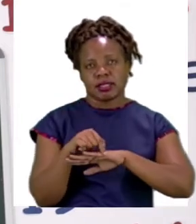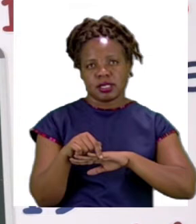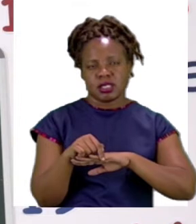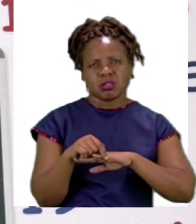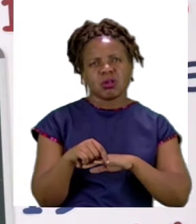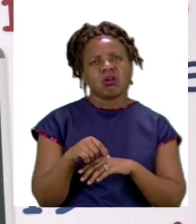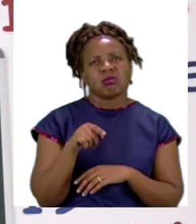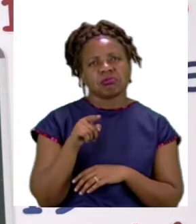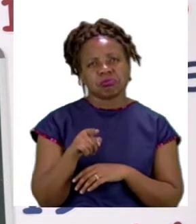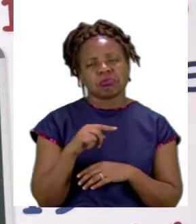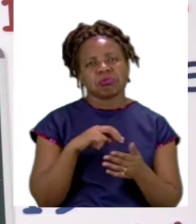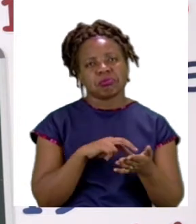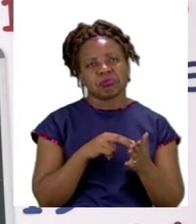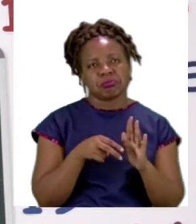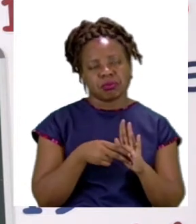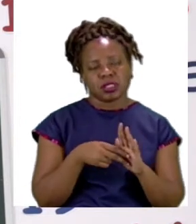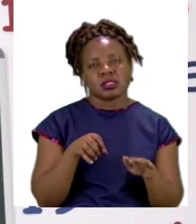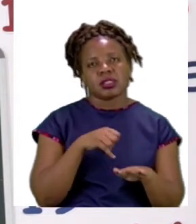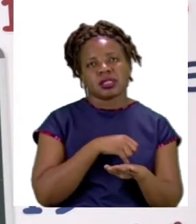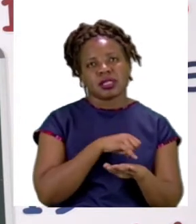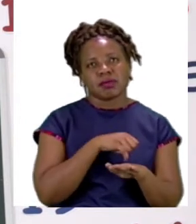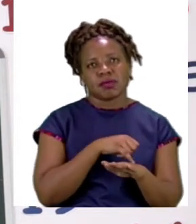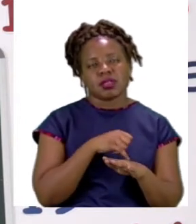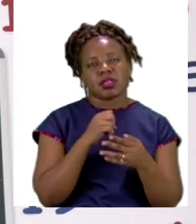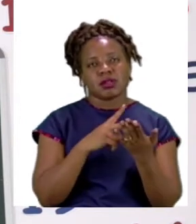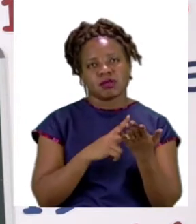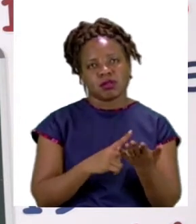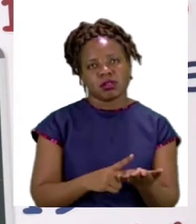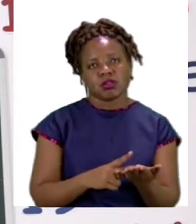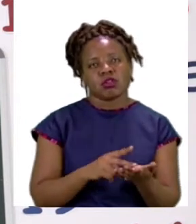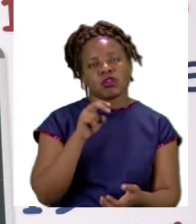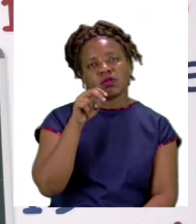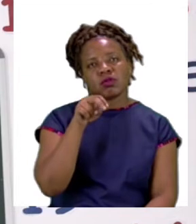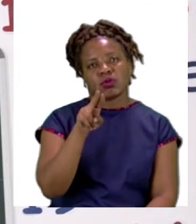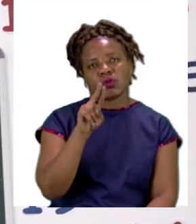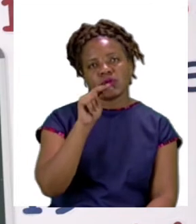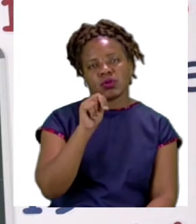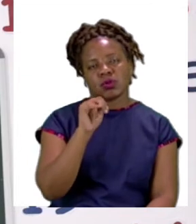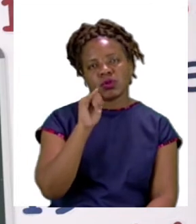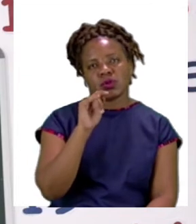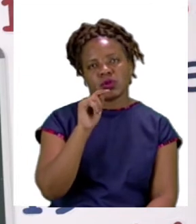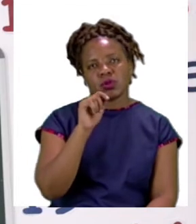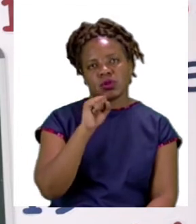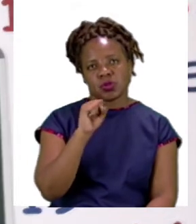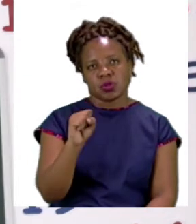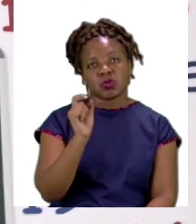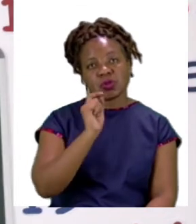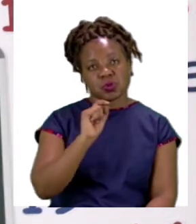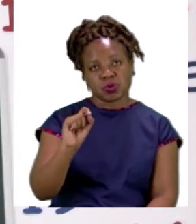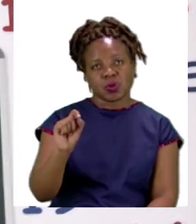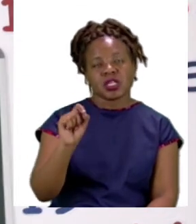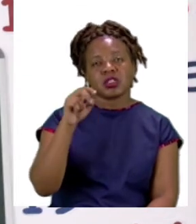sitting under units. So we know that the value of 3 in